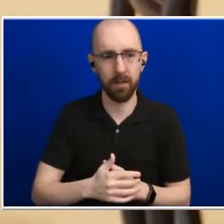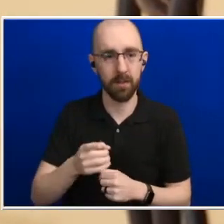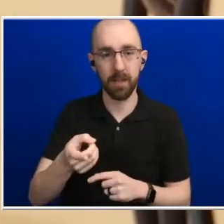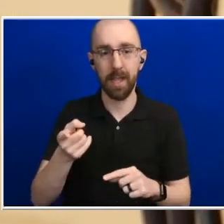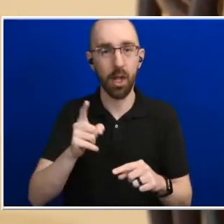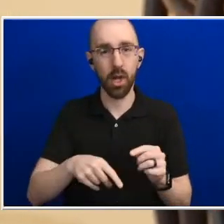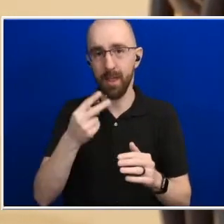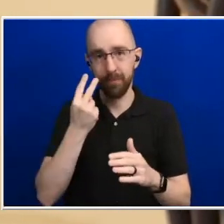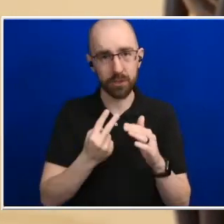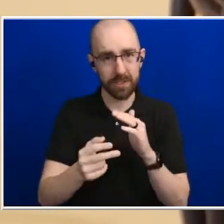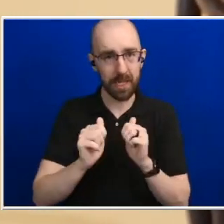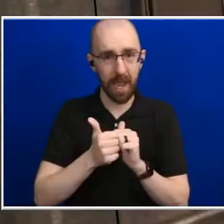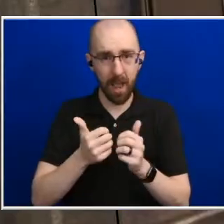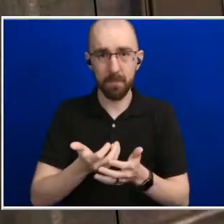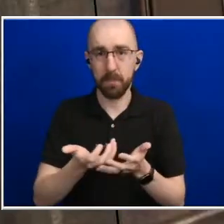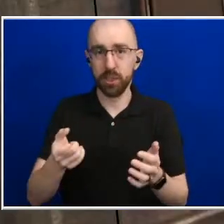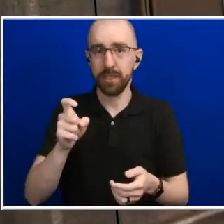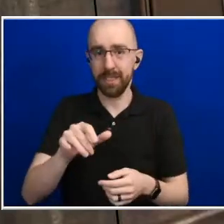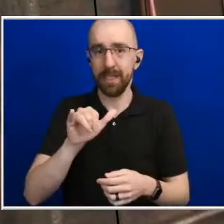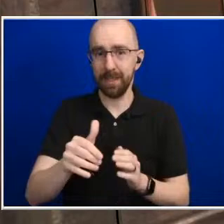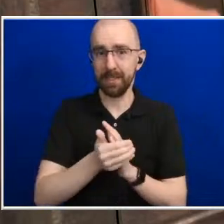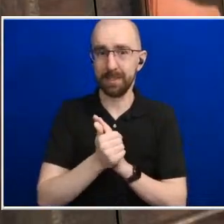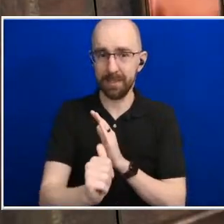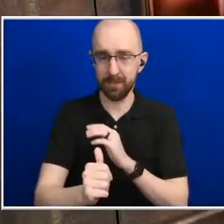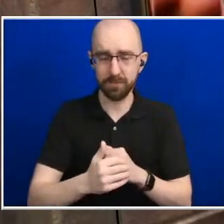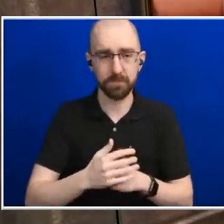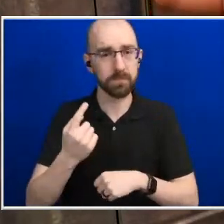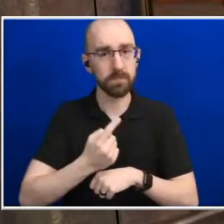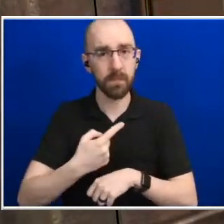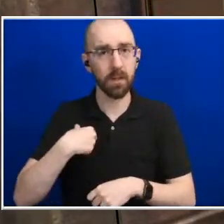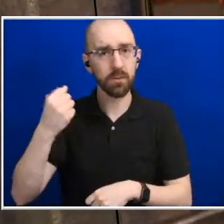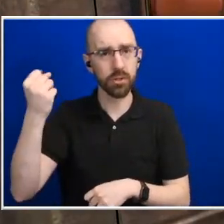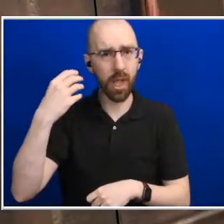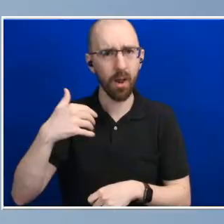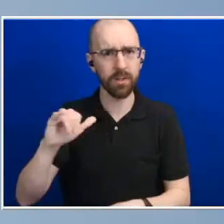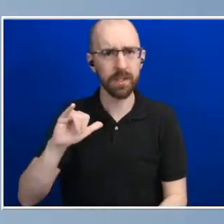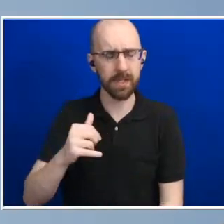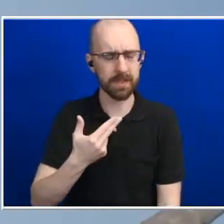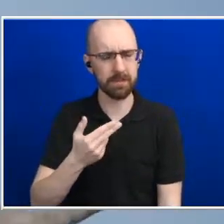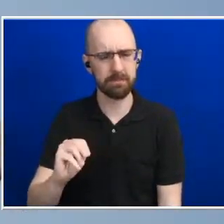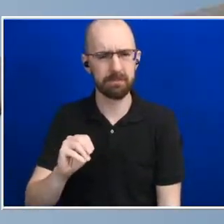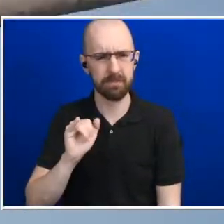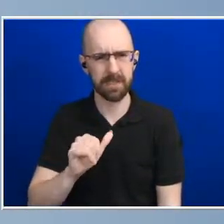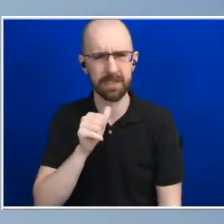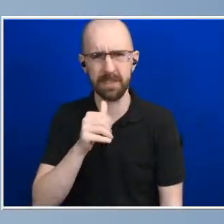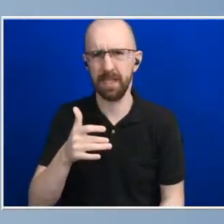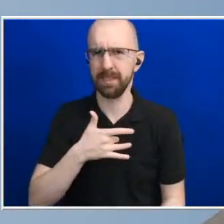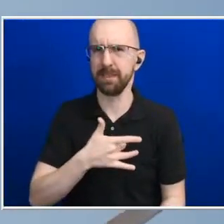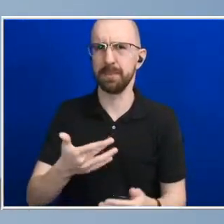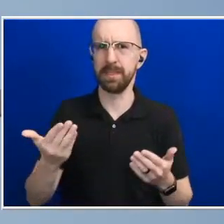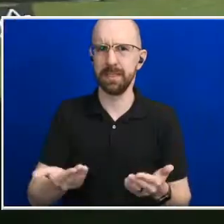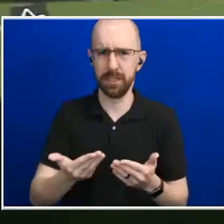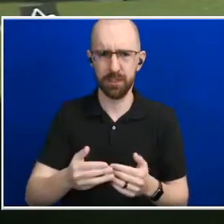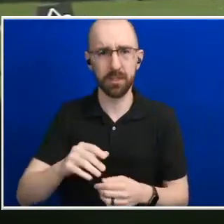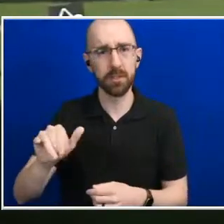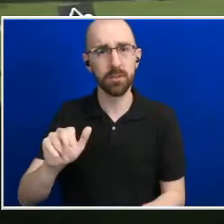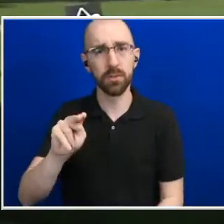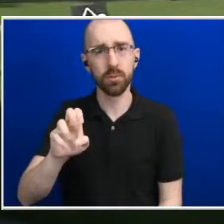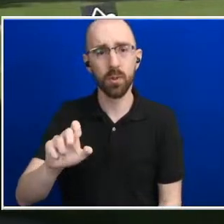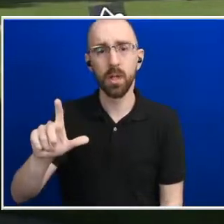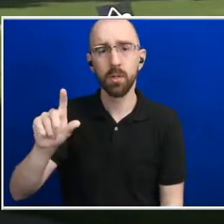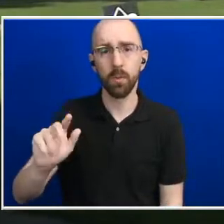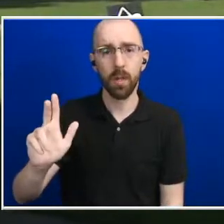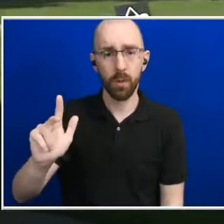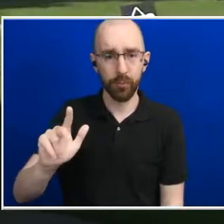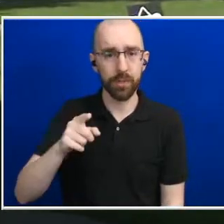much he'd need that skill. One day I was going to take a shower and I was like, this isn't usually here. It was June of 2023. Hayden had just